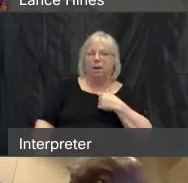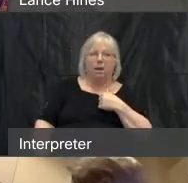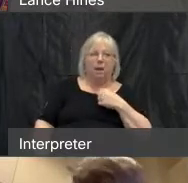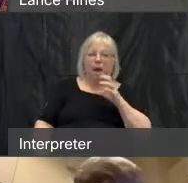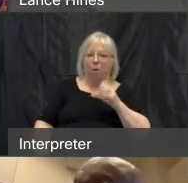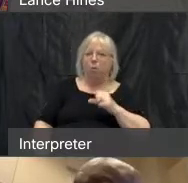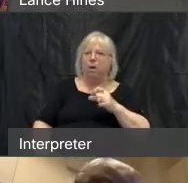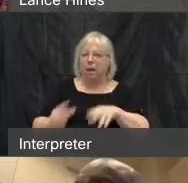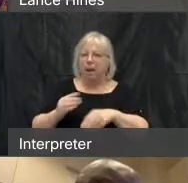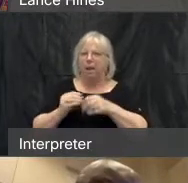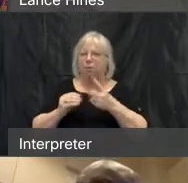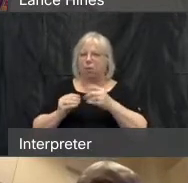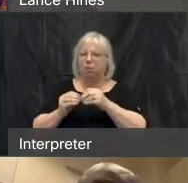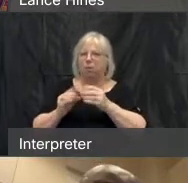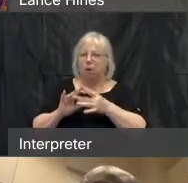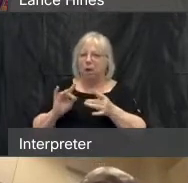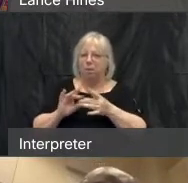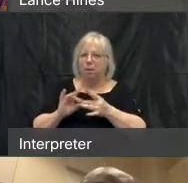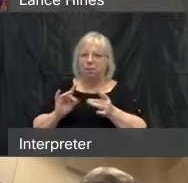make one more comment.